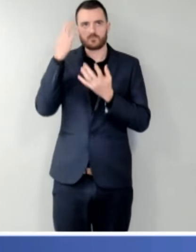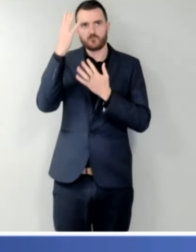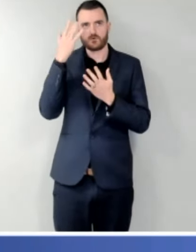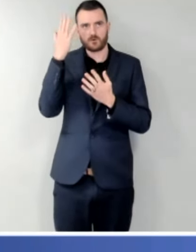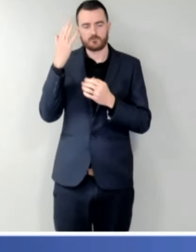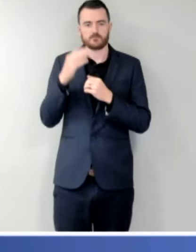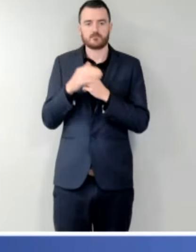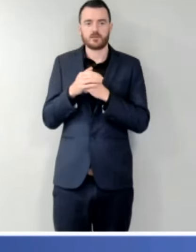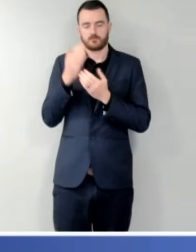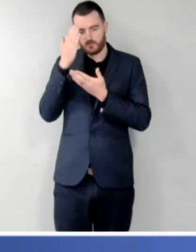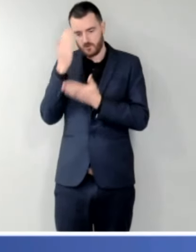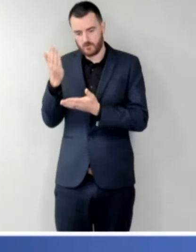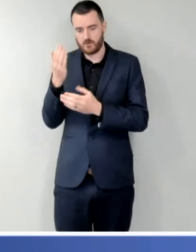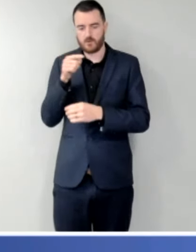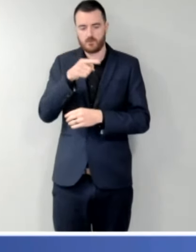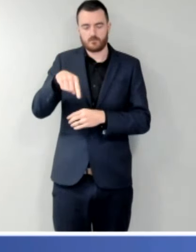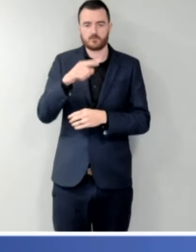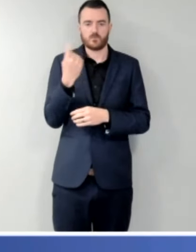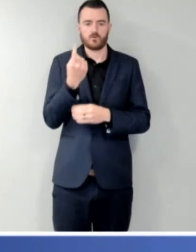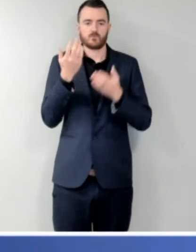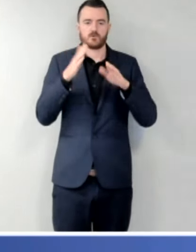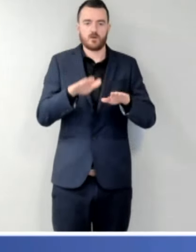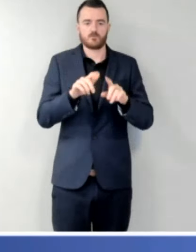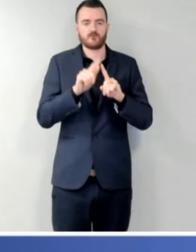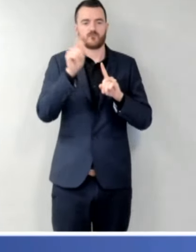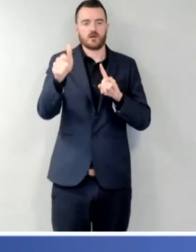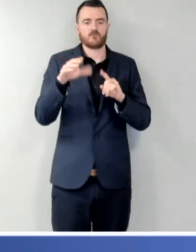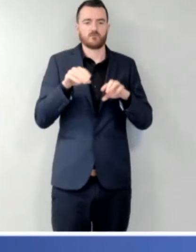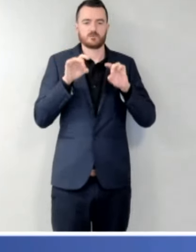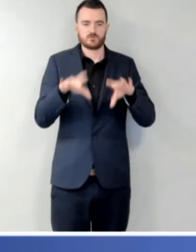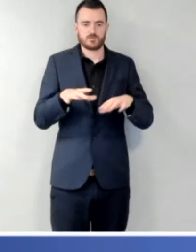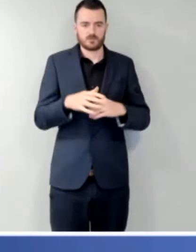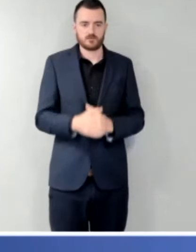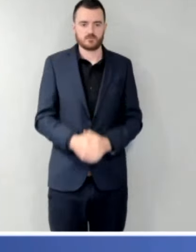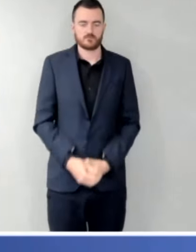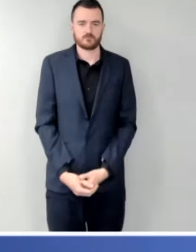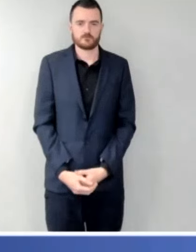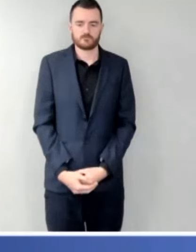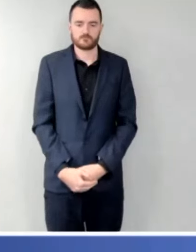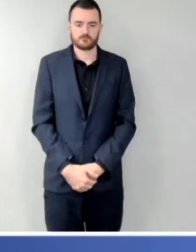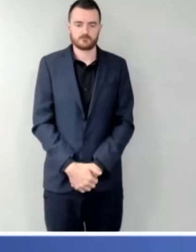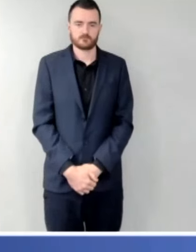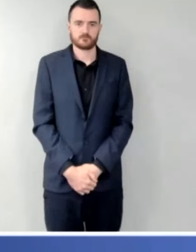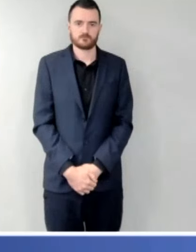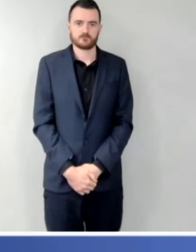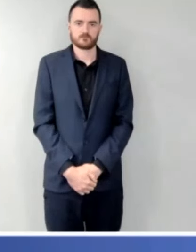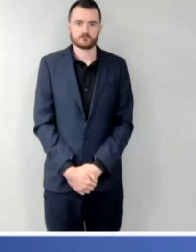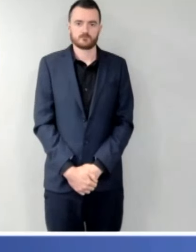victims killed so far away from their home and their loved ones.